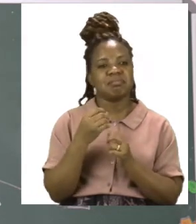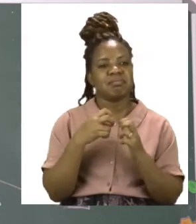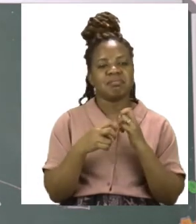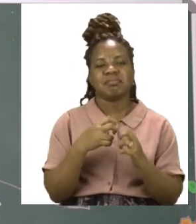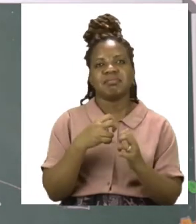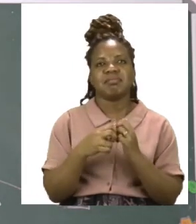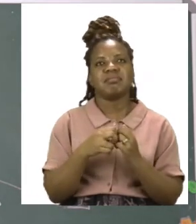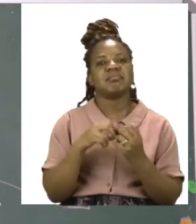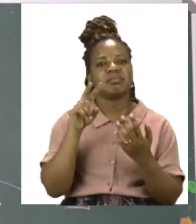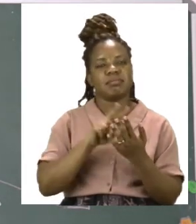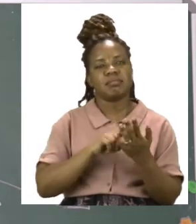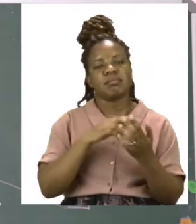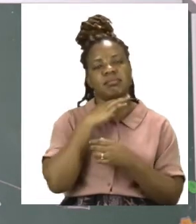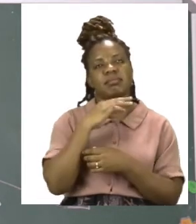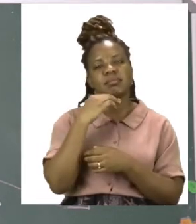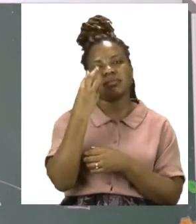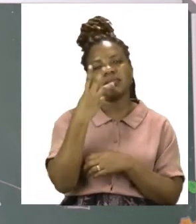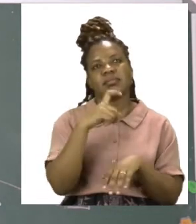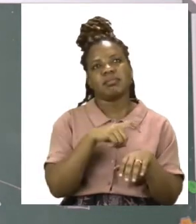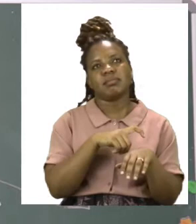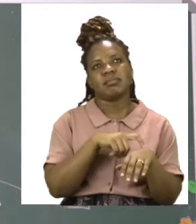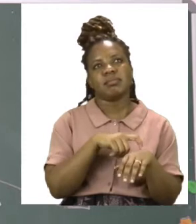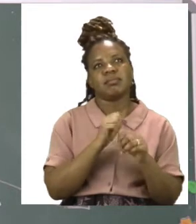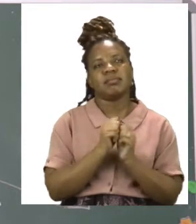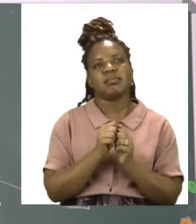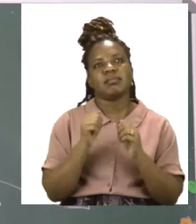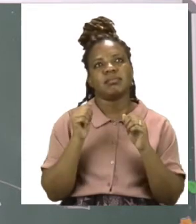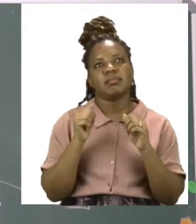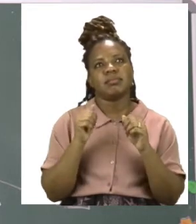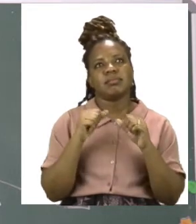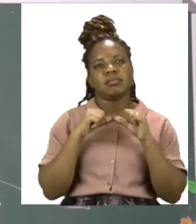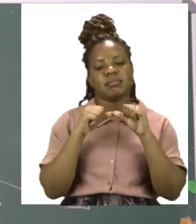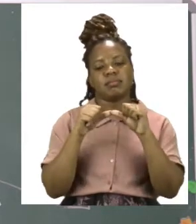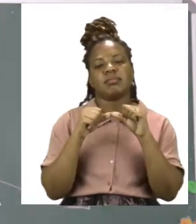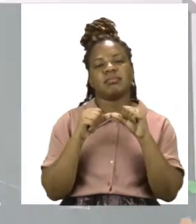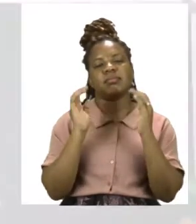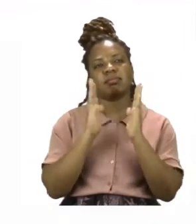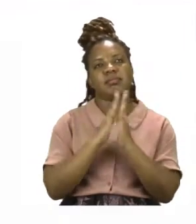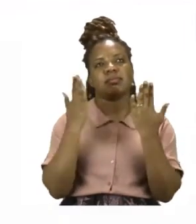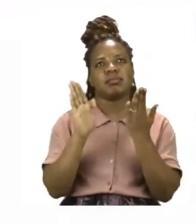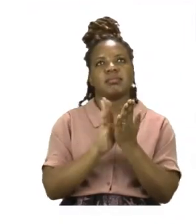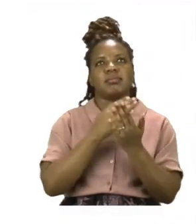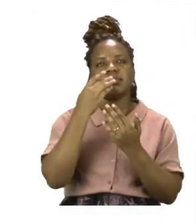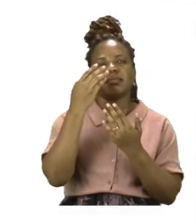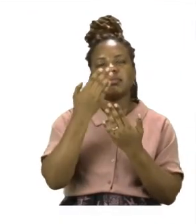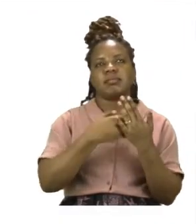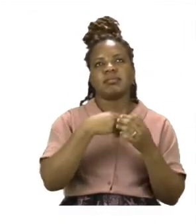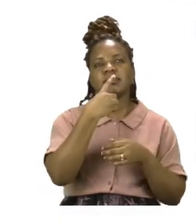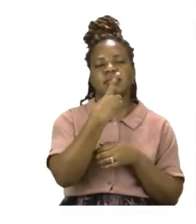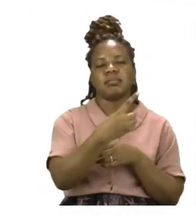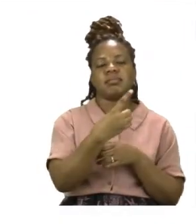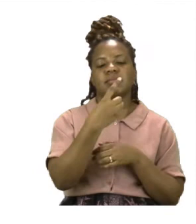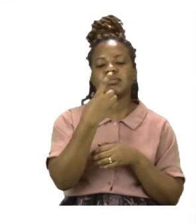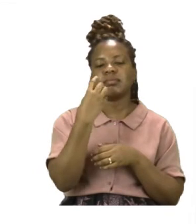3 times. Now let's go to the next page, page 13. On page 13,